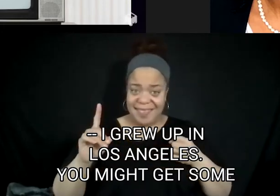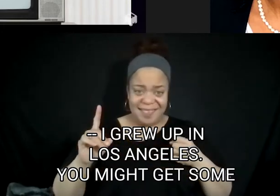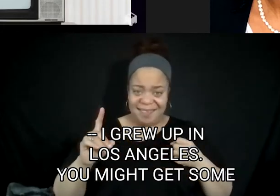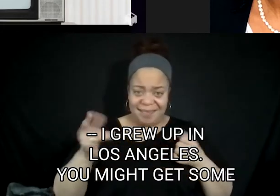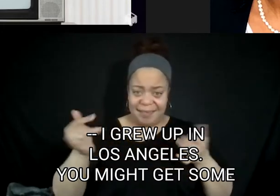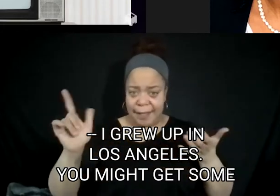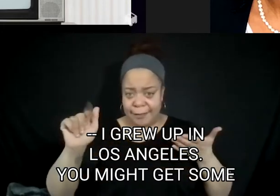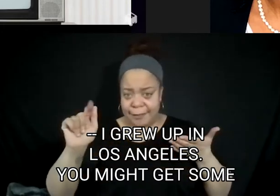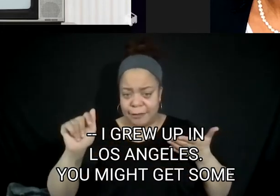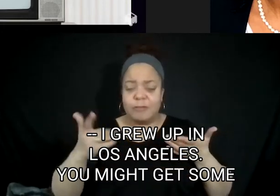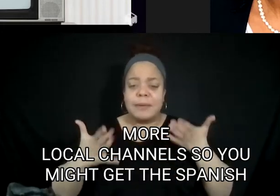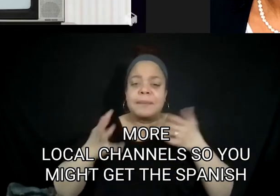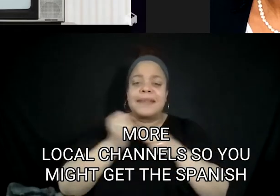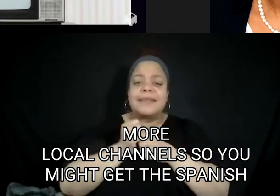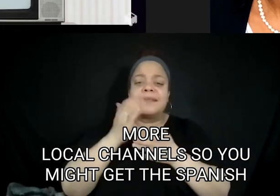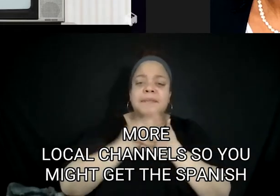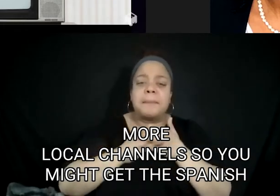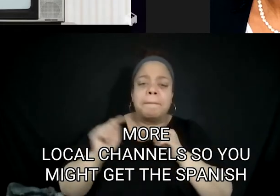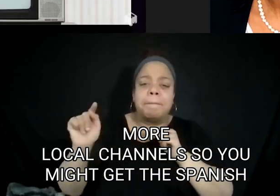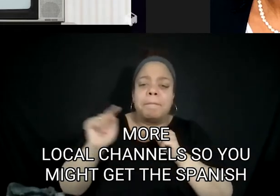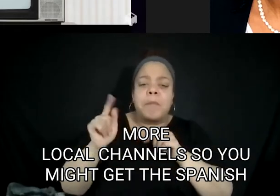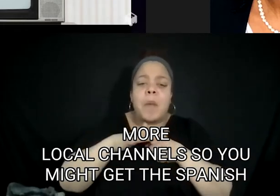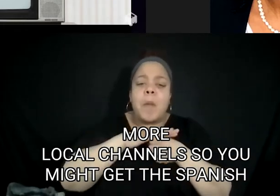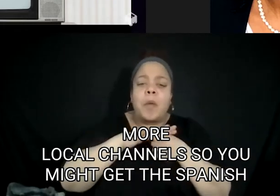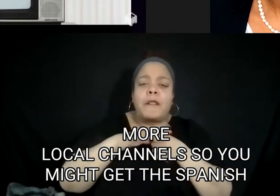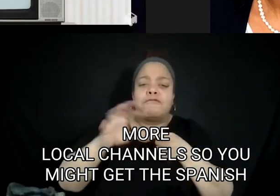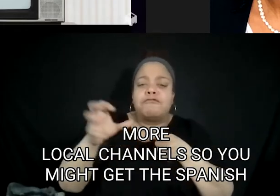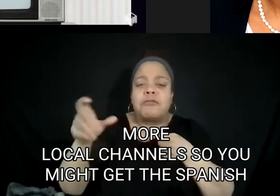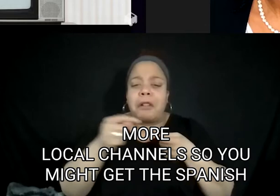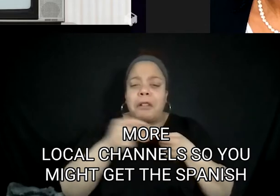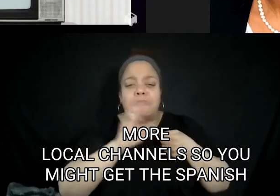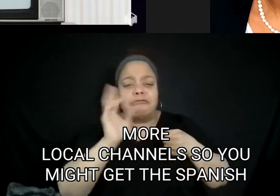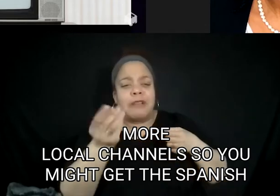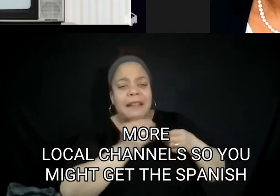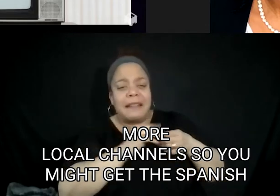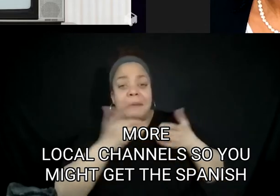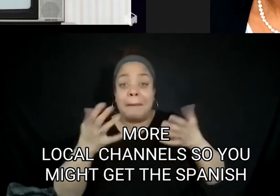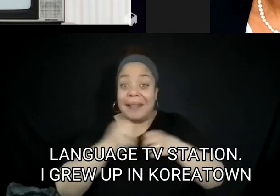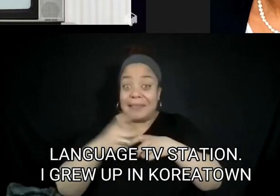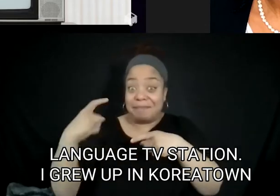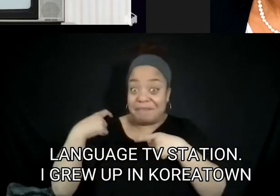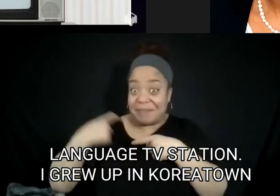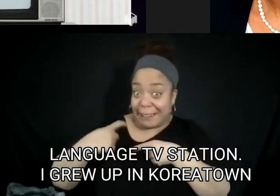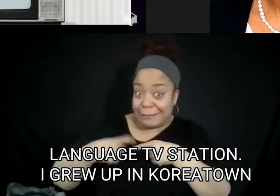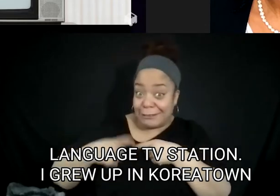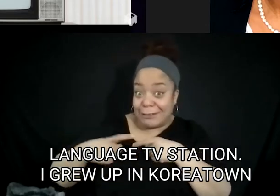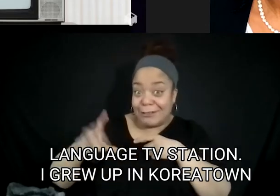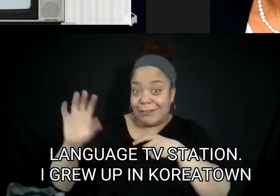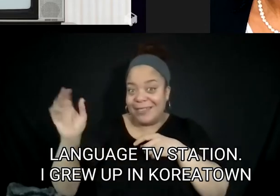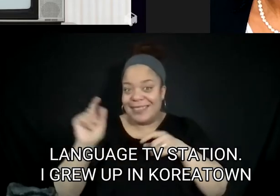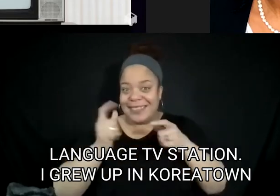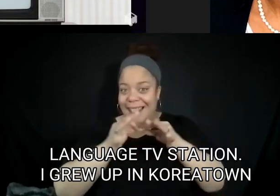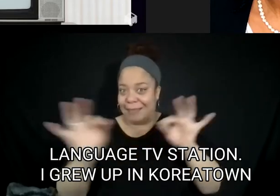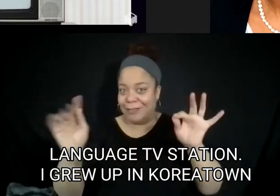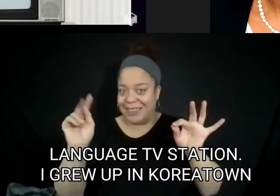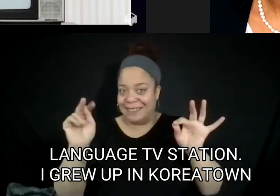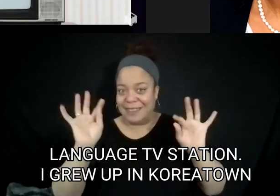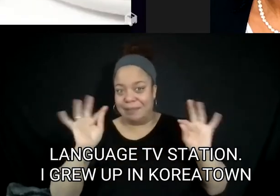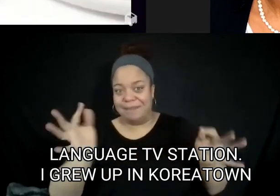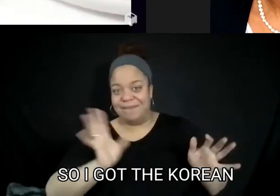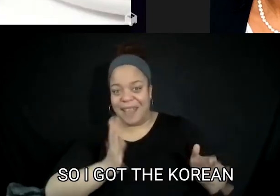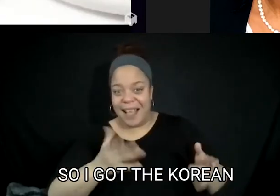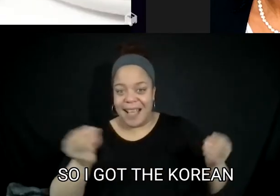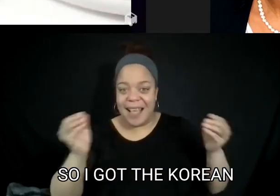TV station. I grew up in Koreatown, so I got the, you know, Korean stations. Cable changed